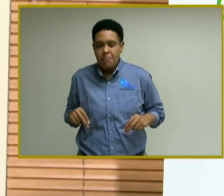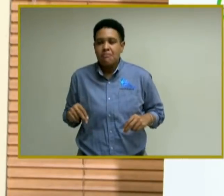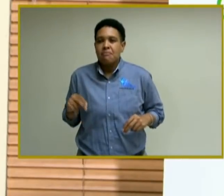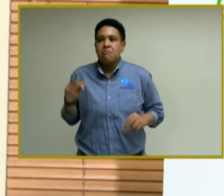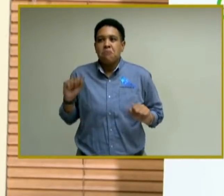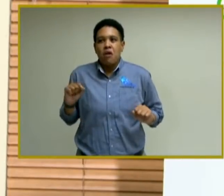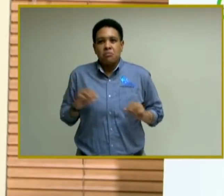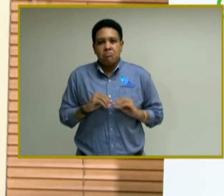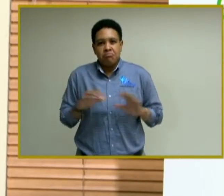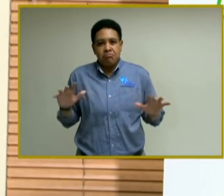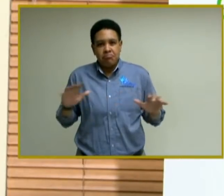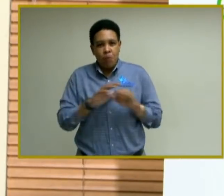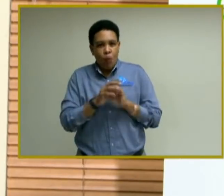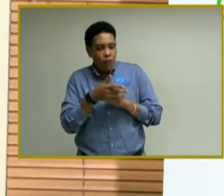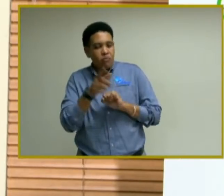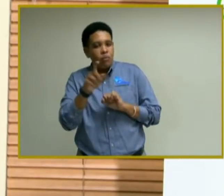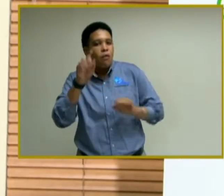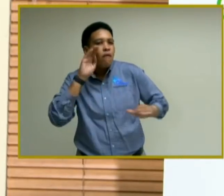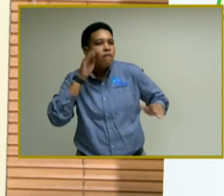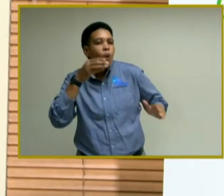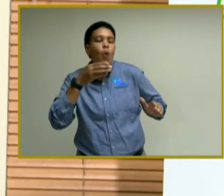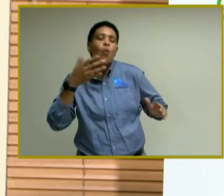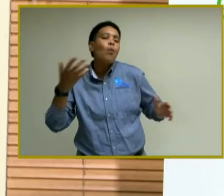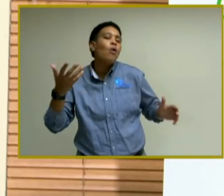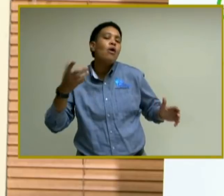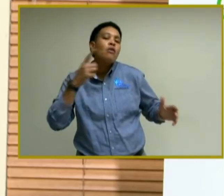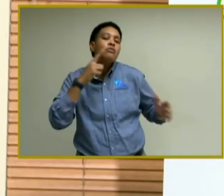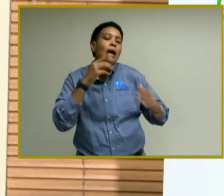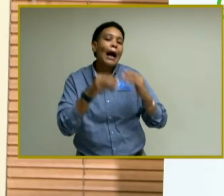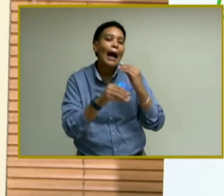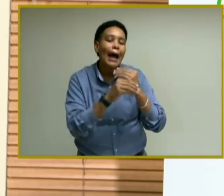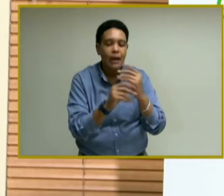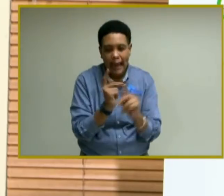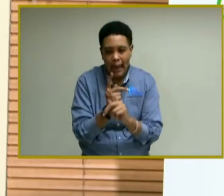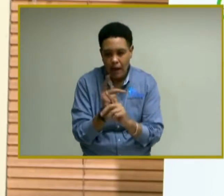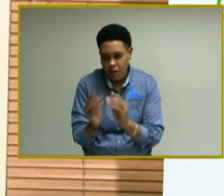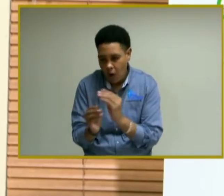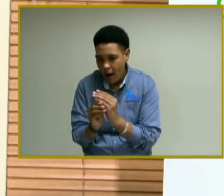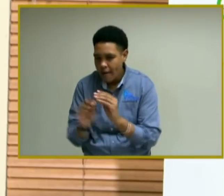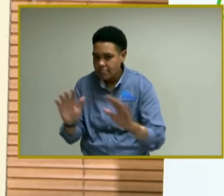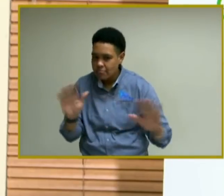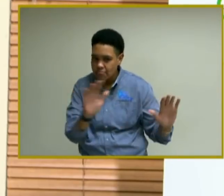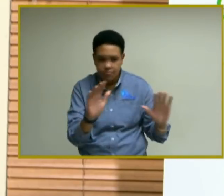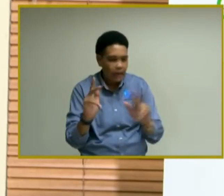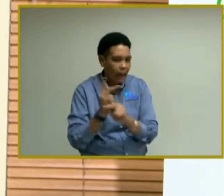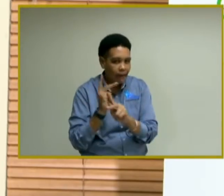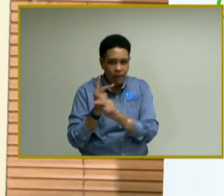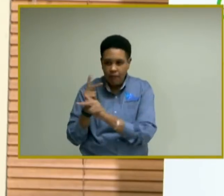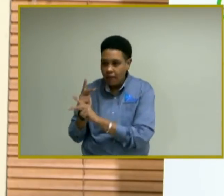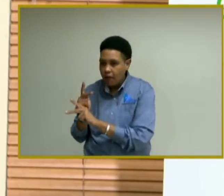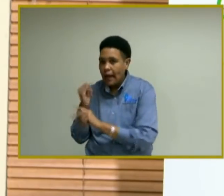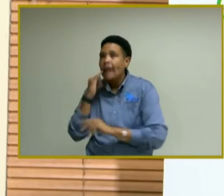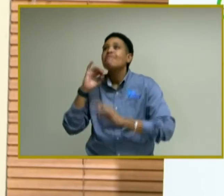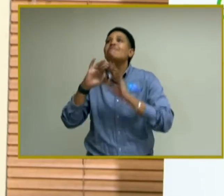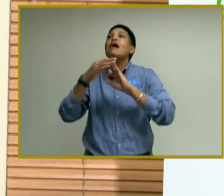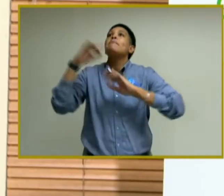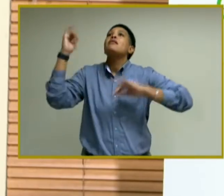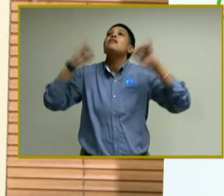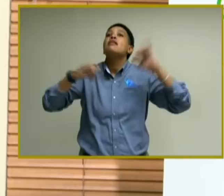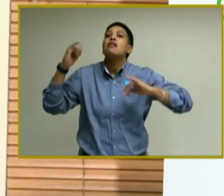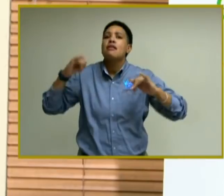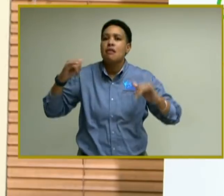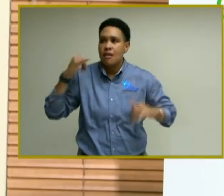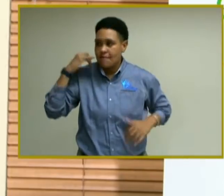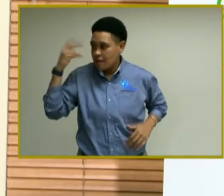focus significantly on putting in those added precautions. So when they come, if they come, we